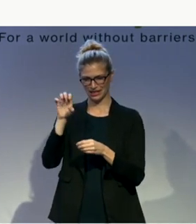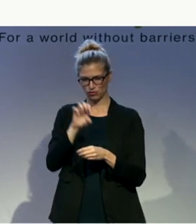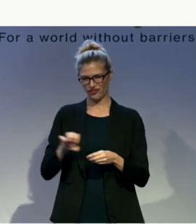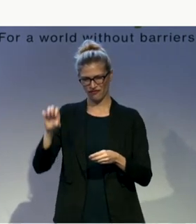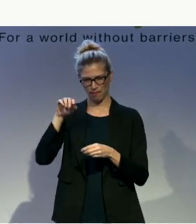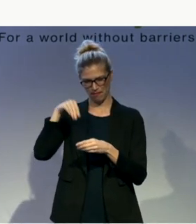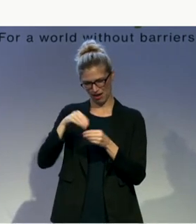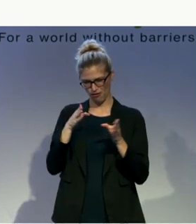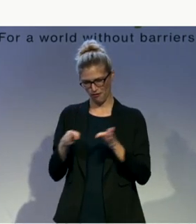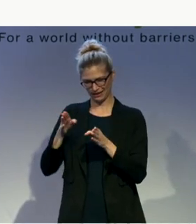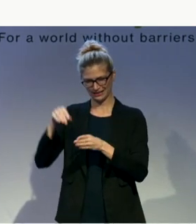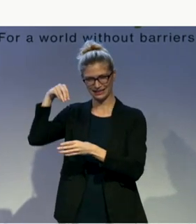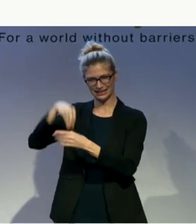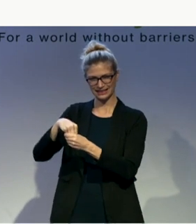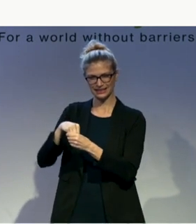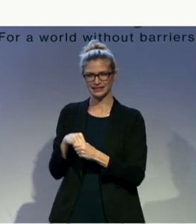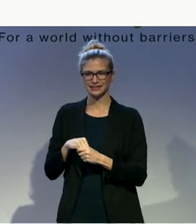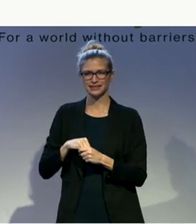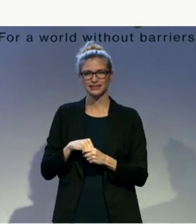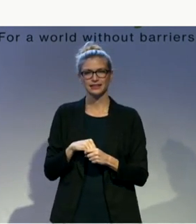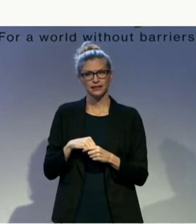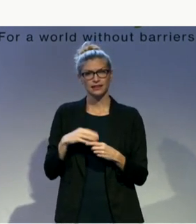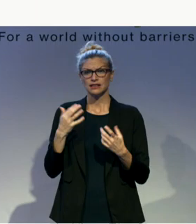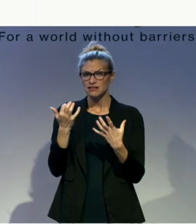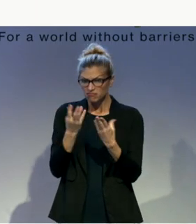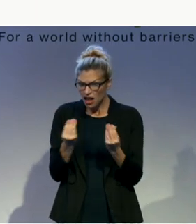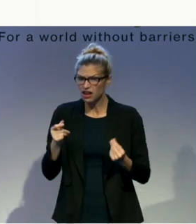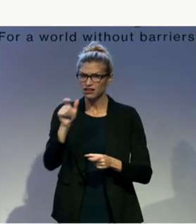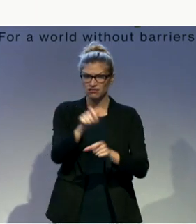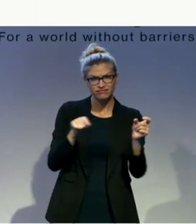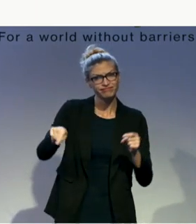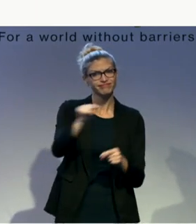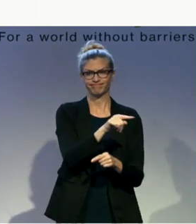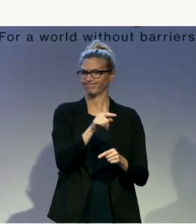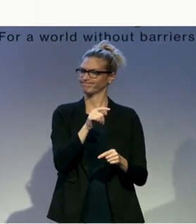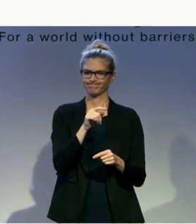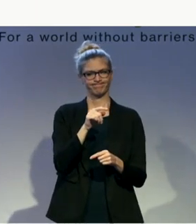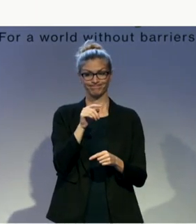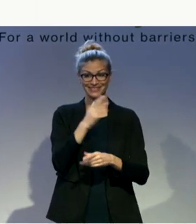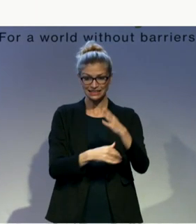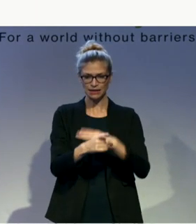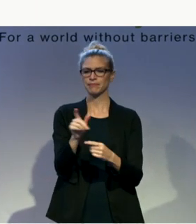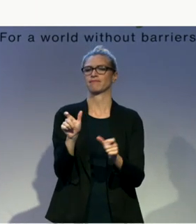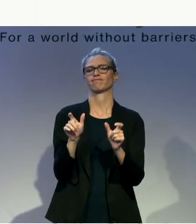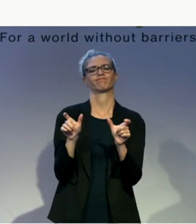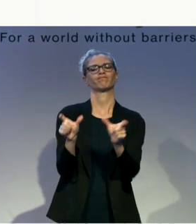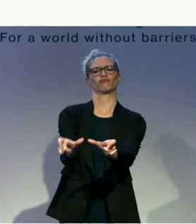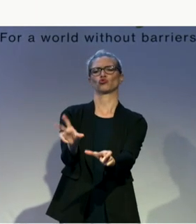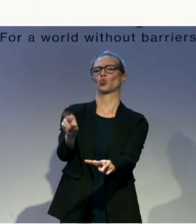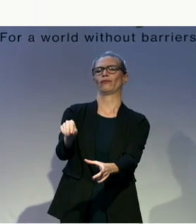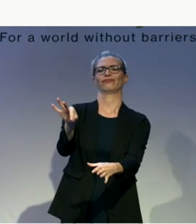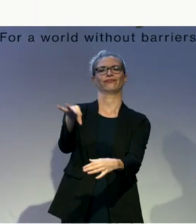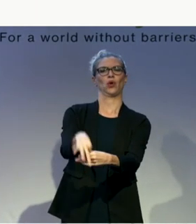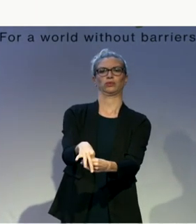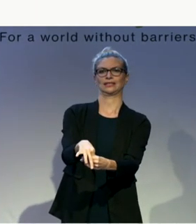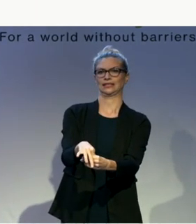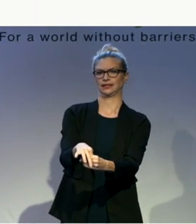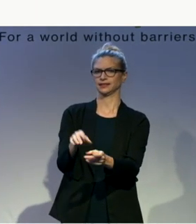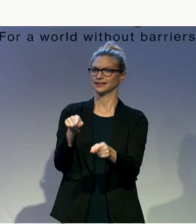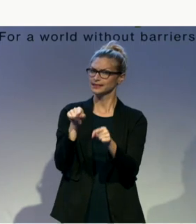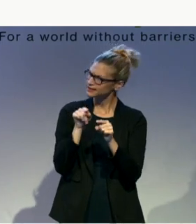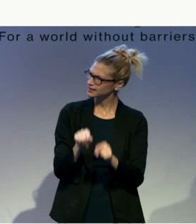still people are banned from voting. So, of course, one thing is to give the right to vote back to people who